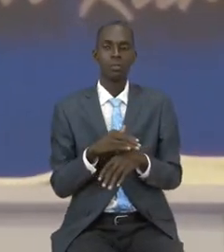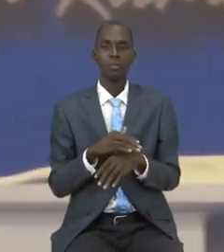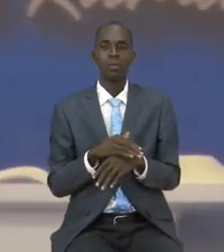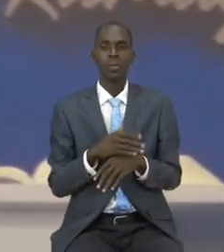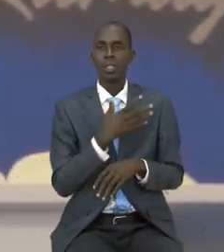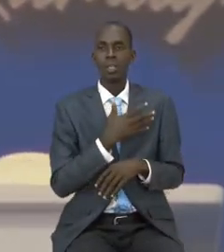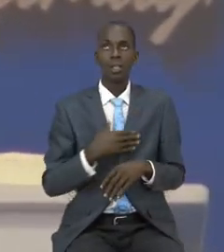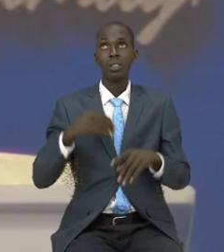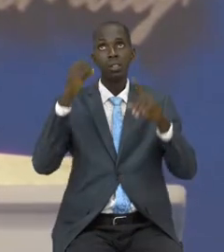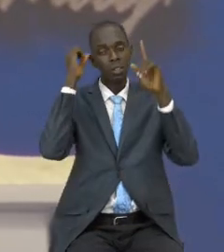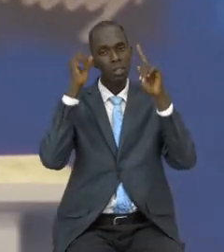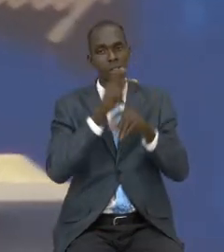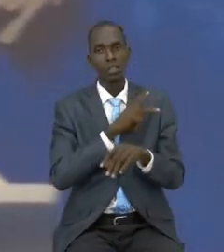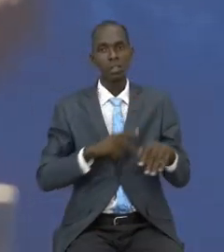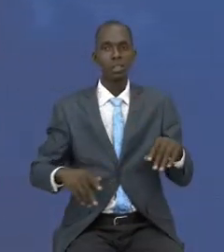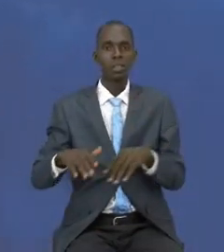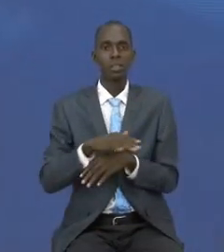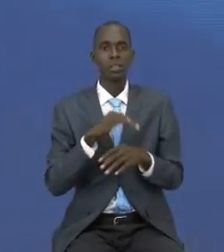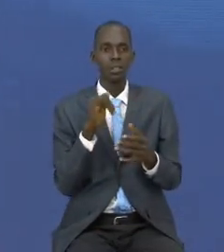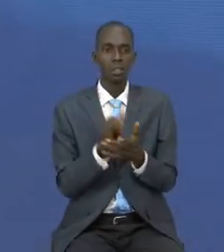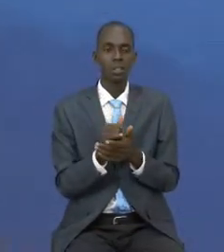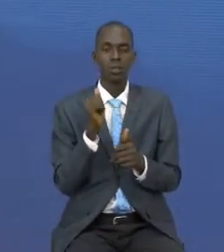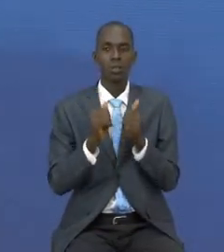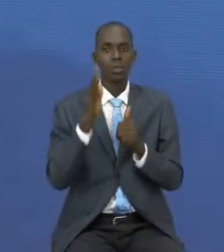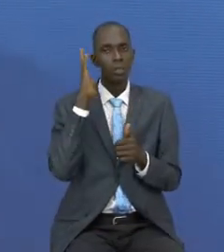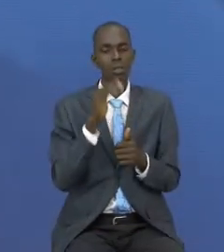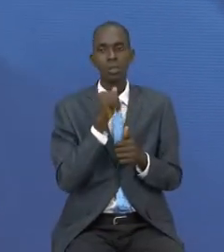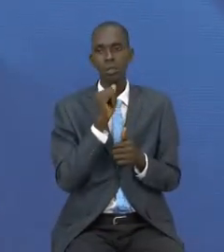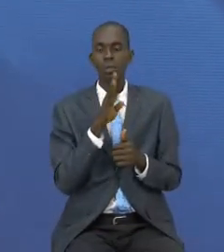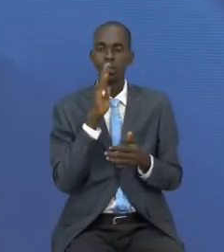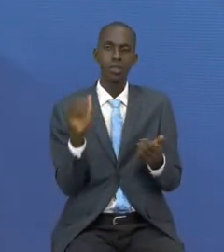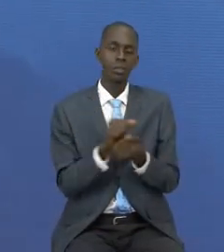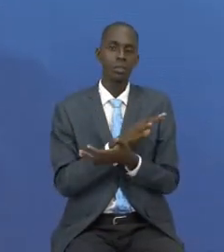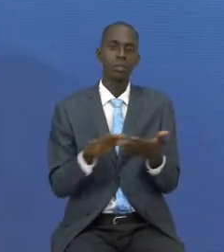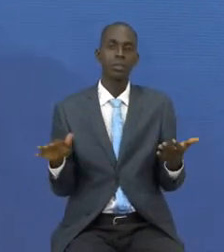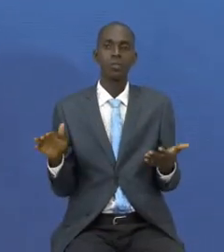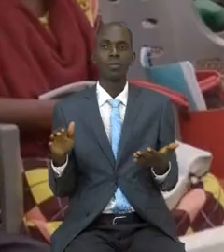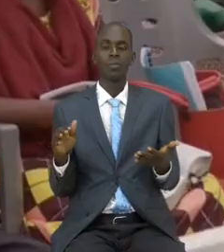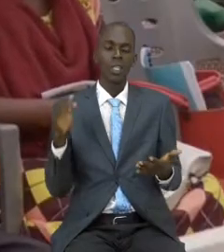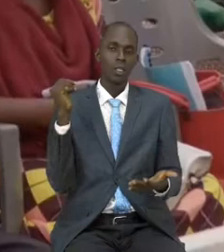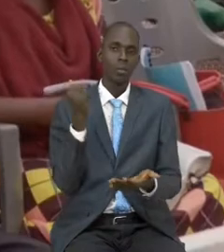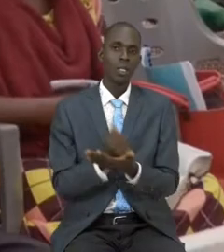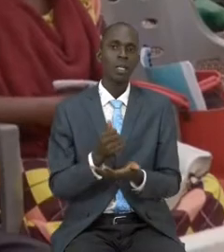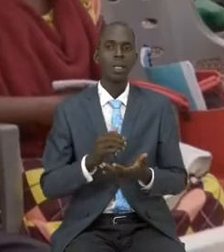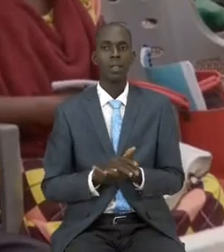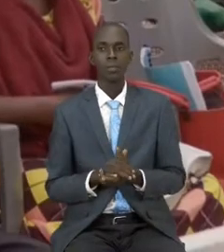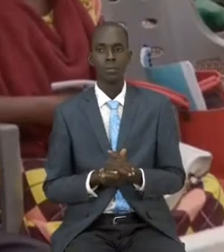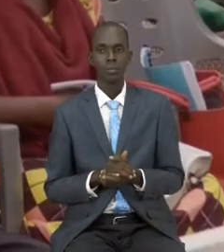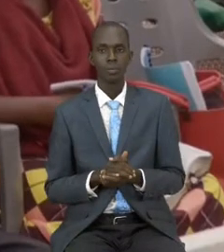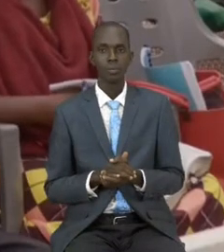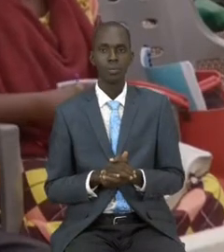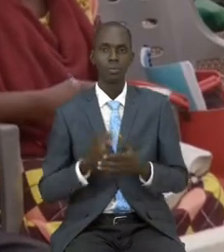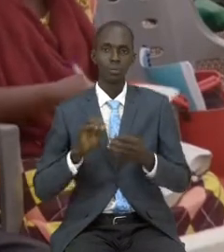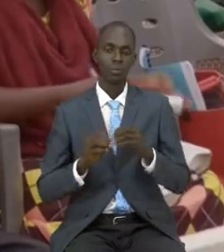his kingdom that which shall not be destroyed. Somebody shout amen. Amen. Number